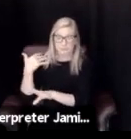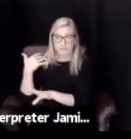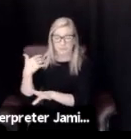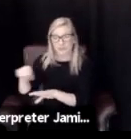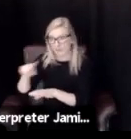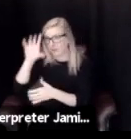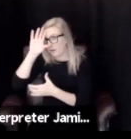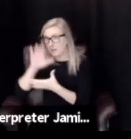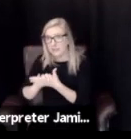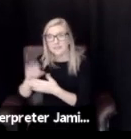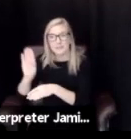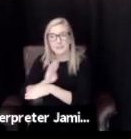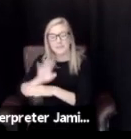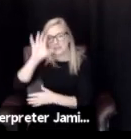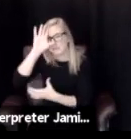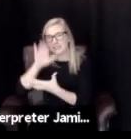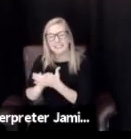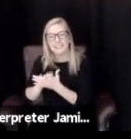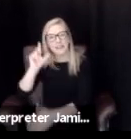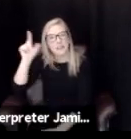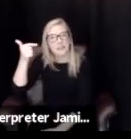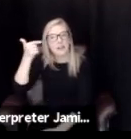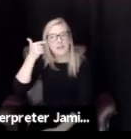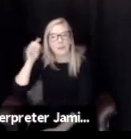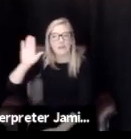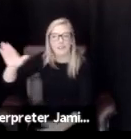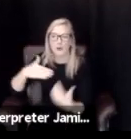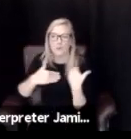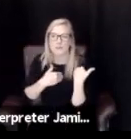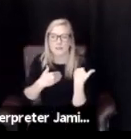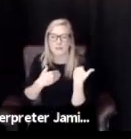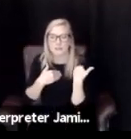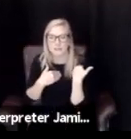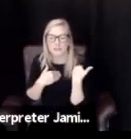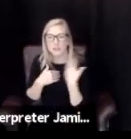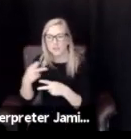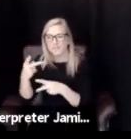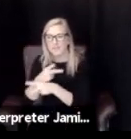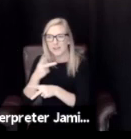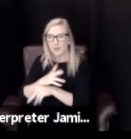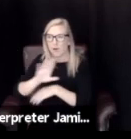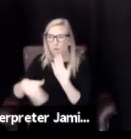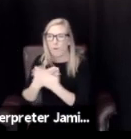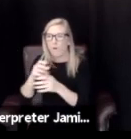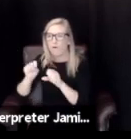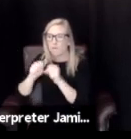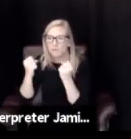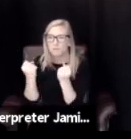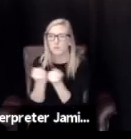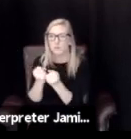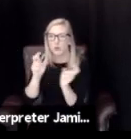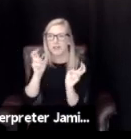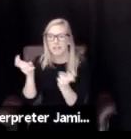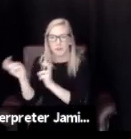businesses believed that it was the government's responsibility to deal with social issues.